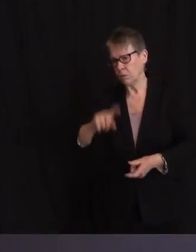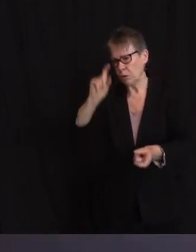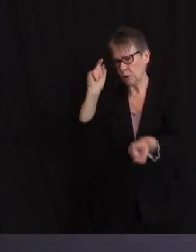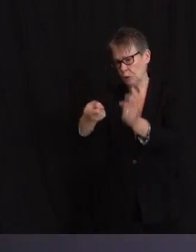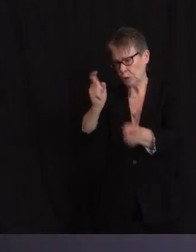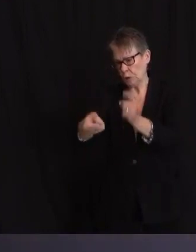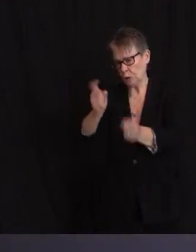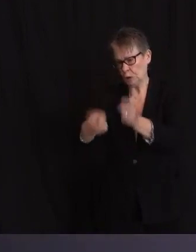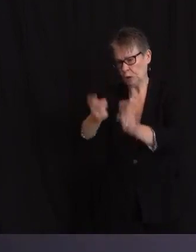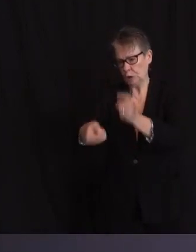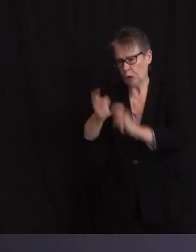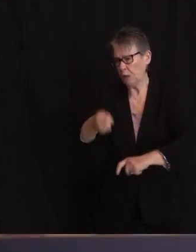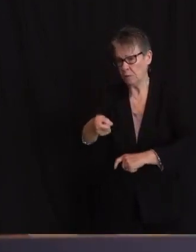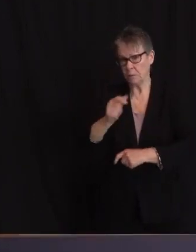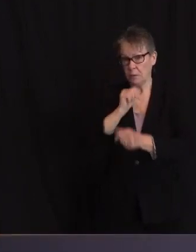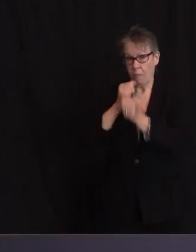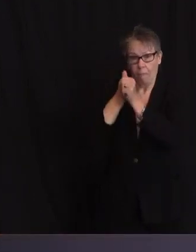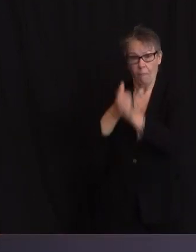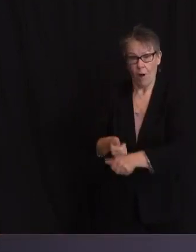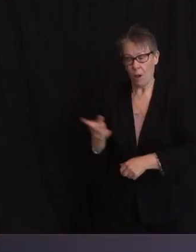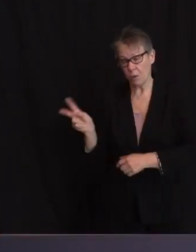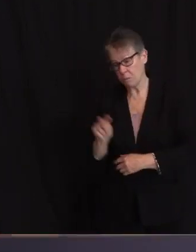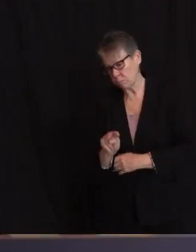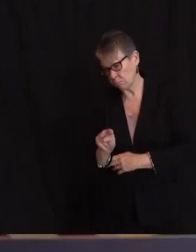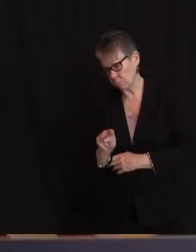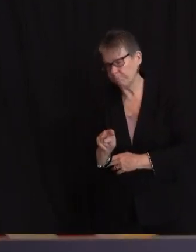I'm donning my mask, as we all will.